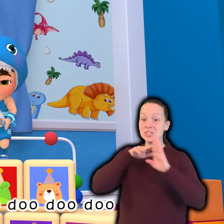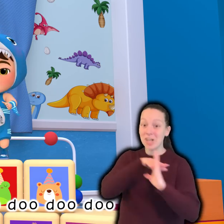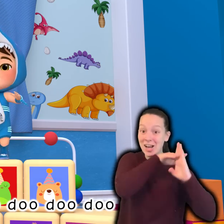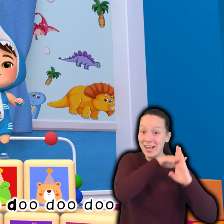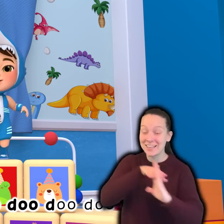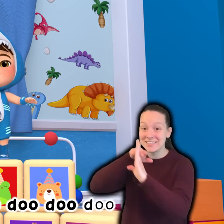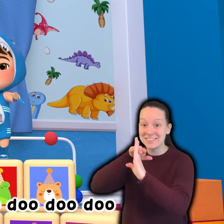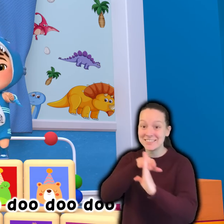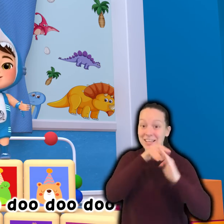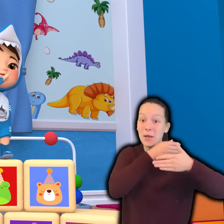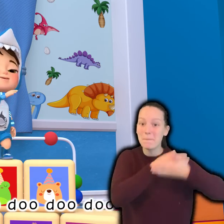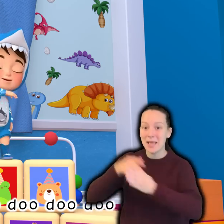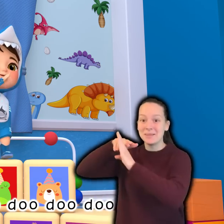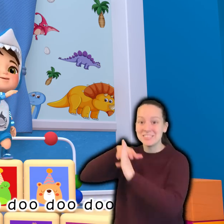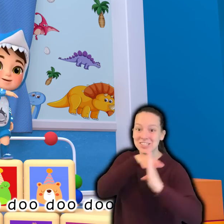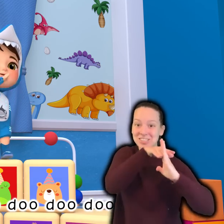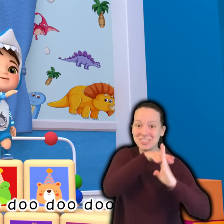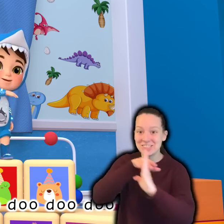babies sharks